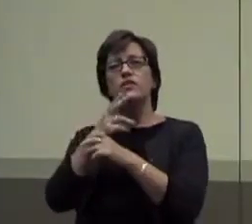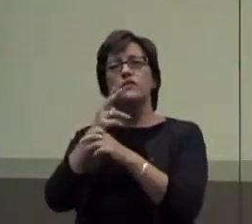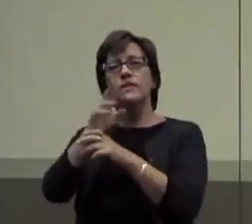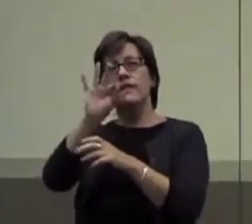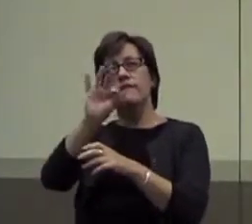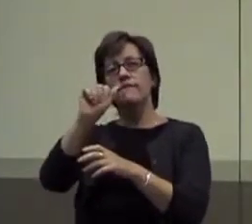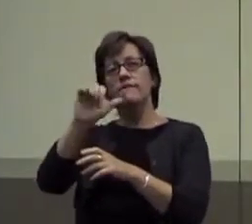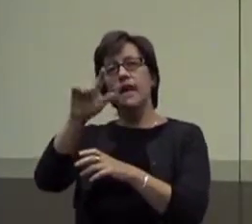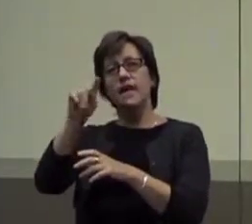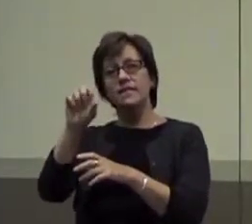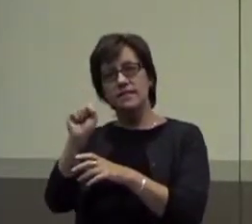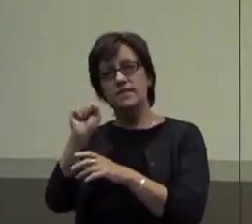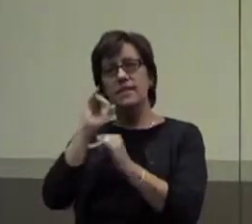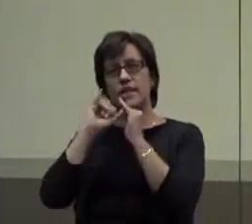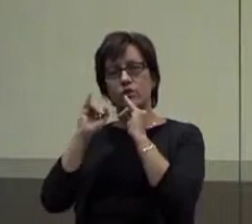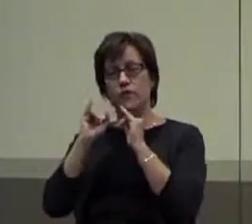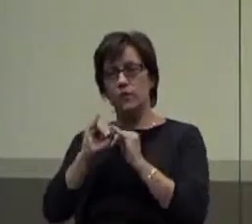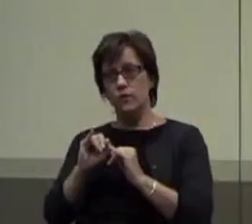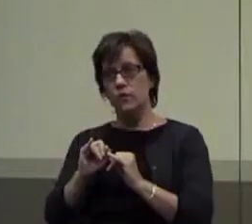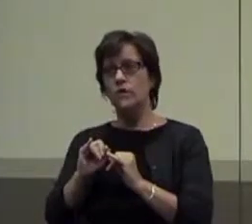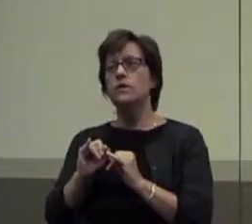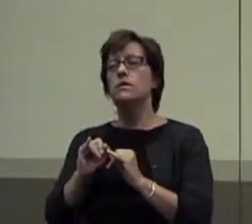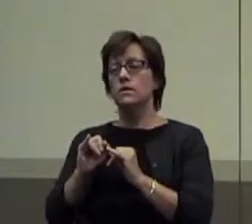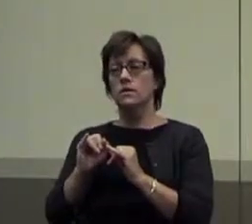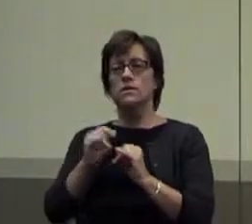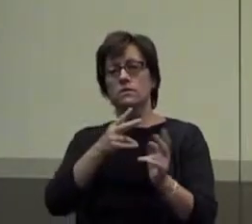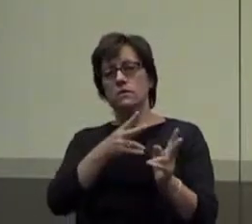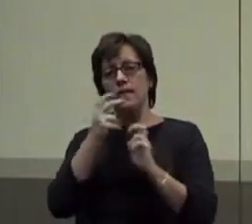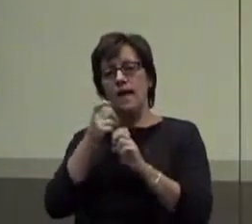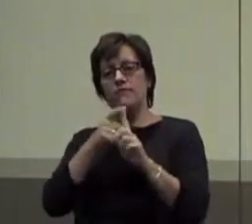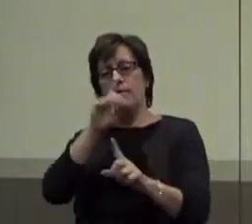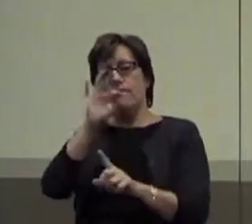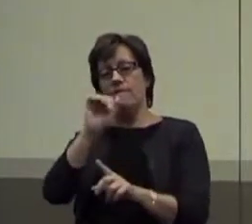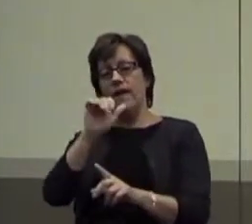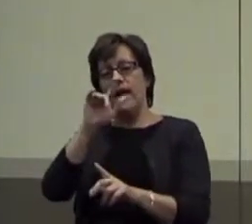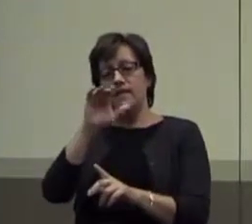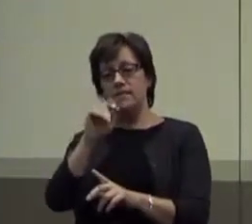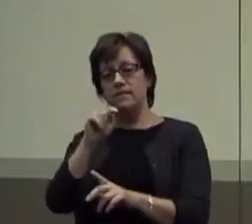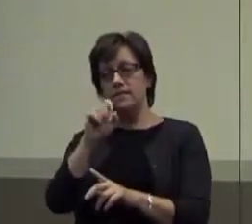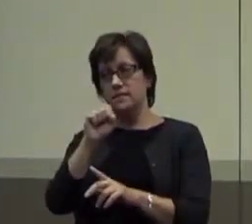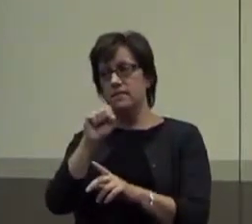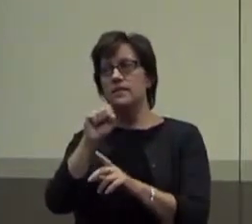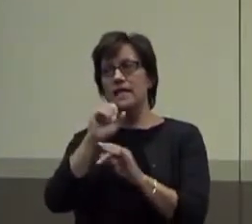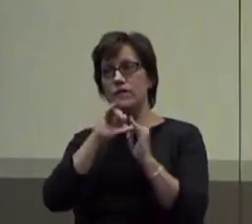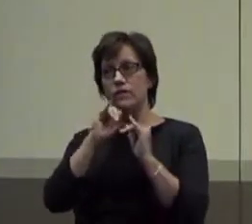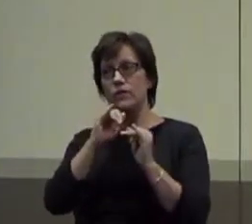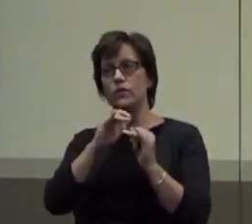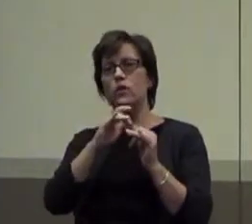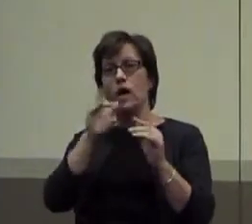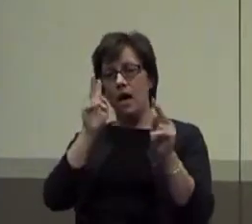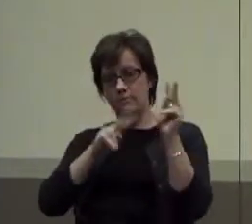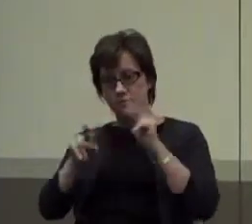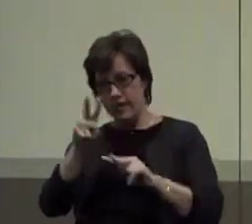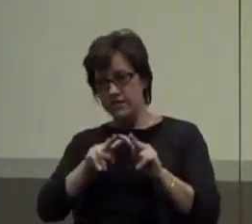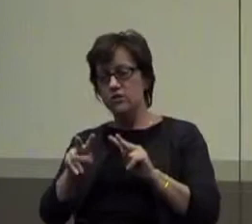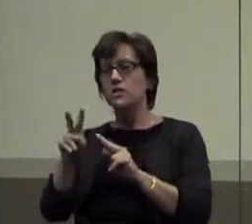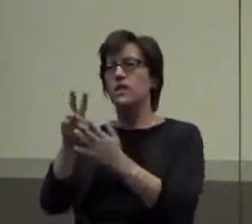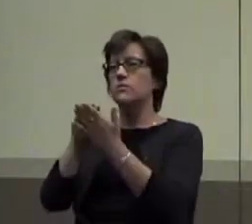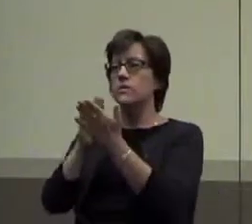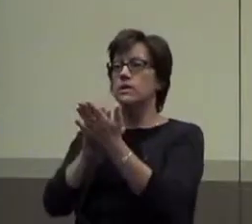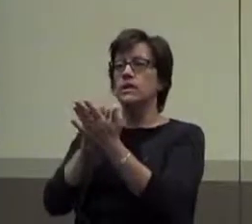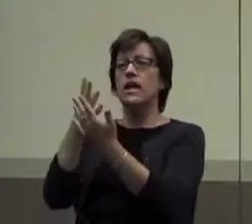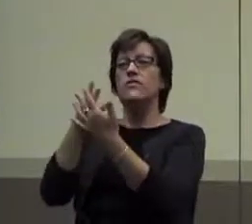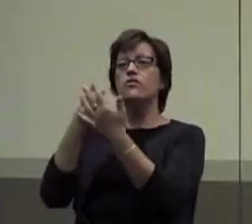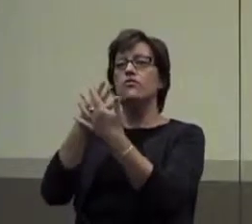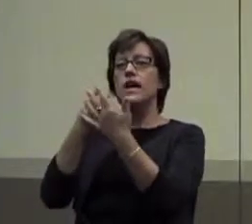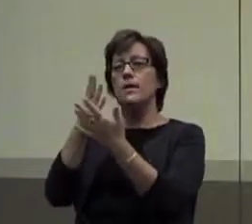interview, that summary statement they got from the facts interview, to inform their observation, and they put that in the gray part of their